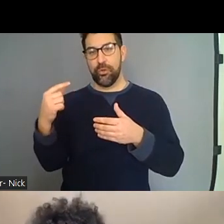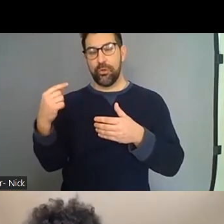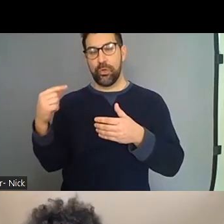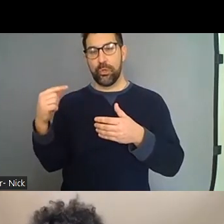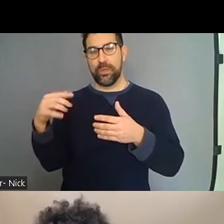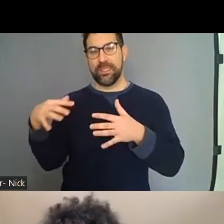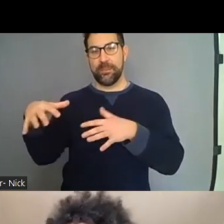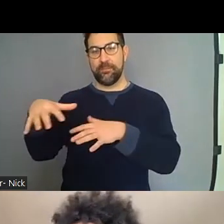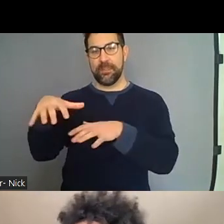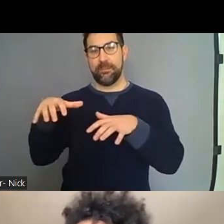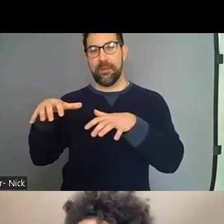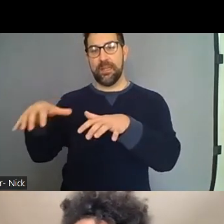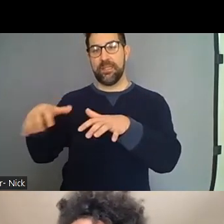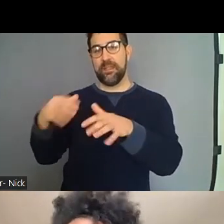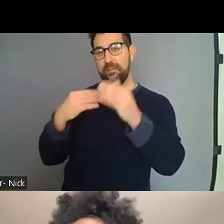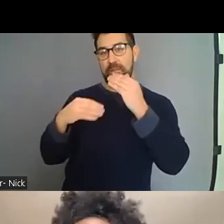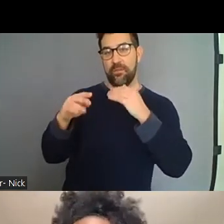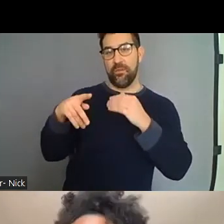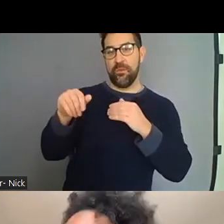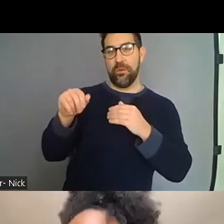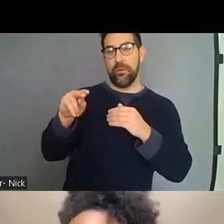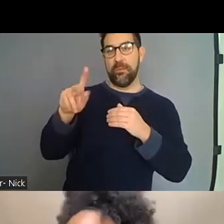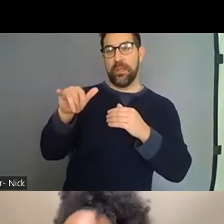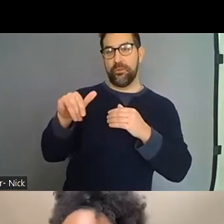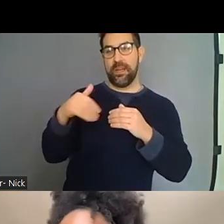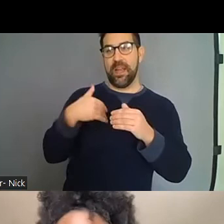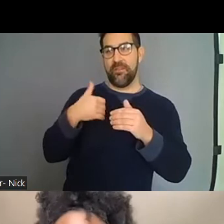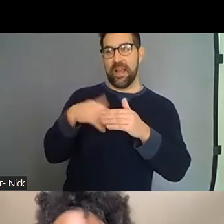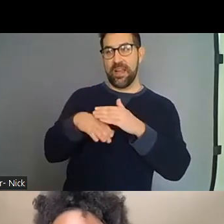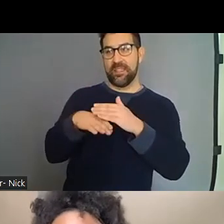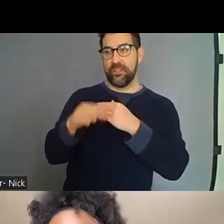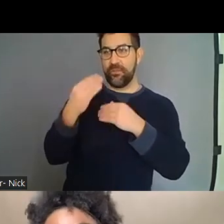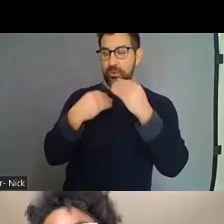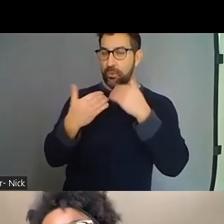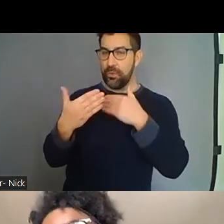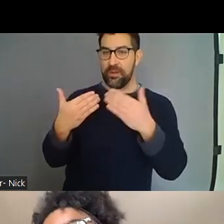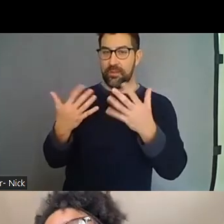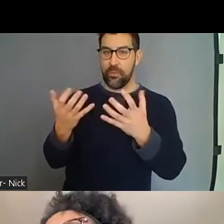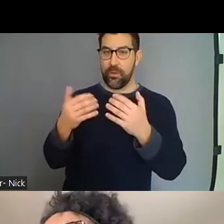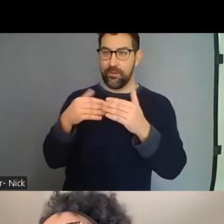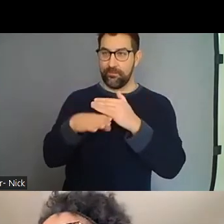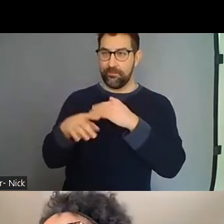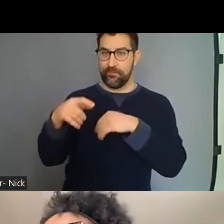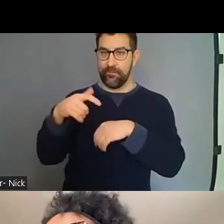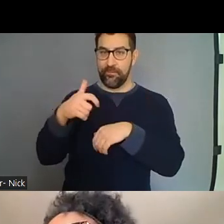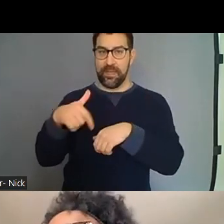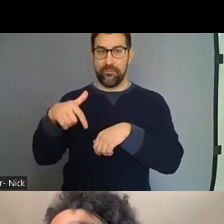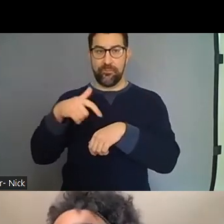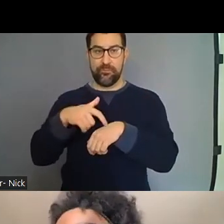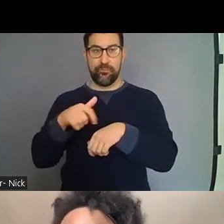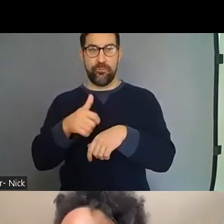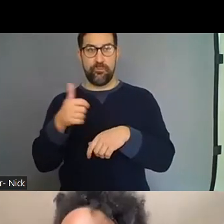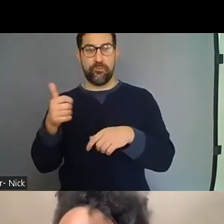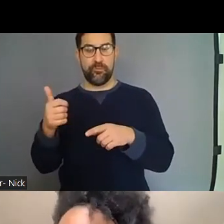having food pantry so that students will have access to food any time of the day whenever they want it. The other issues that we're, and